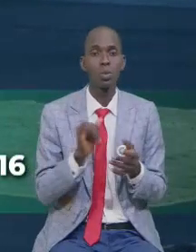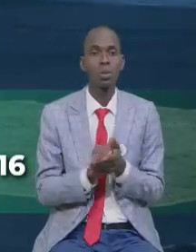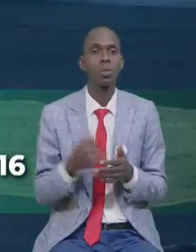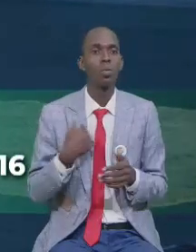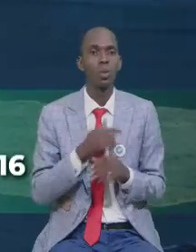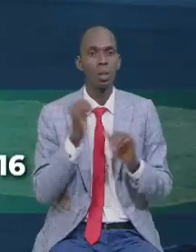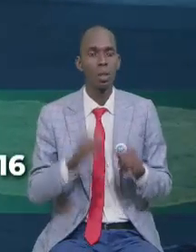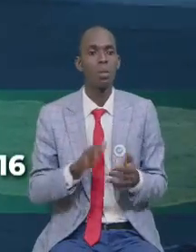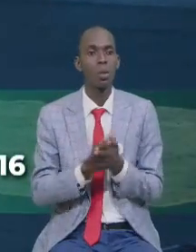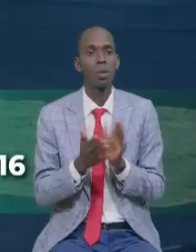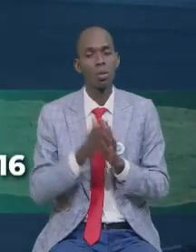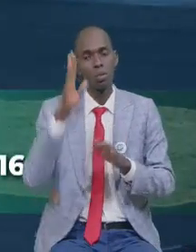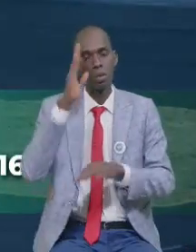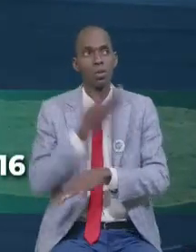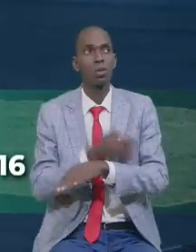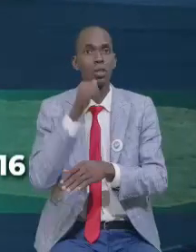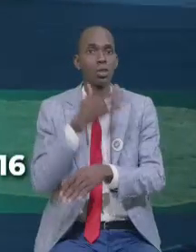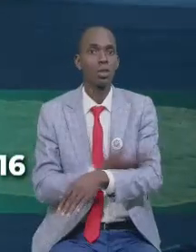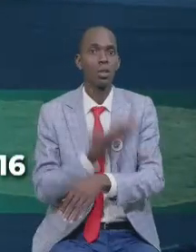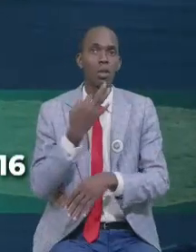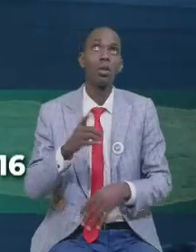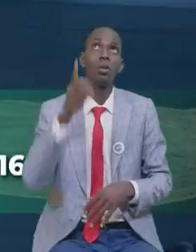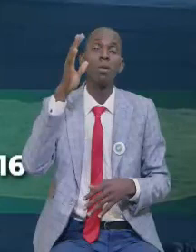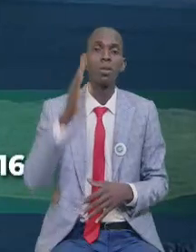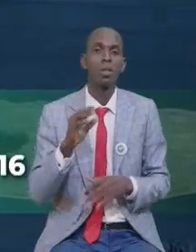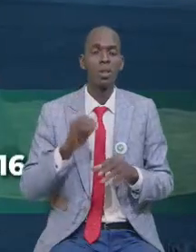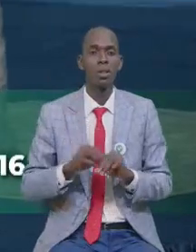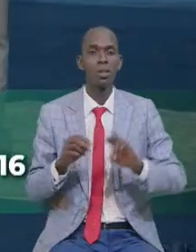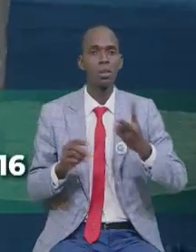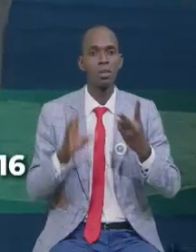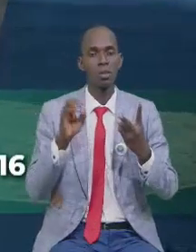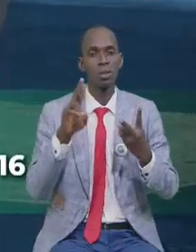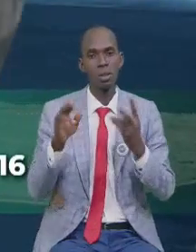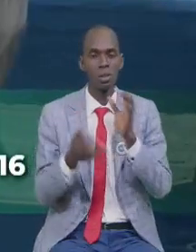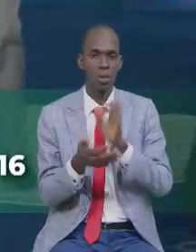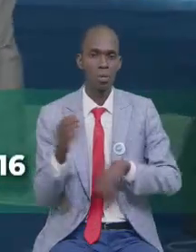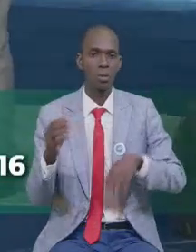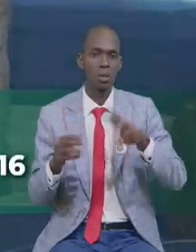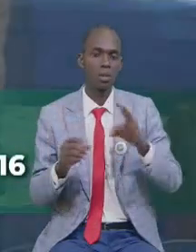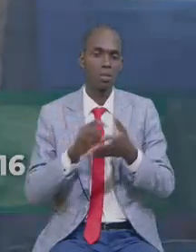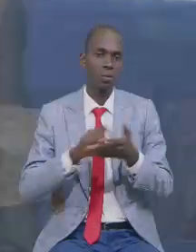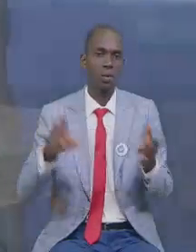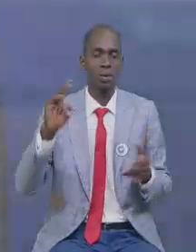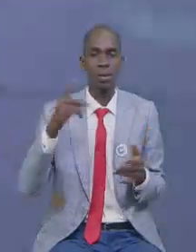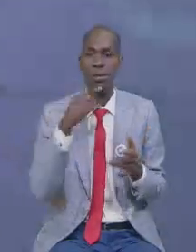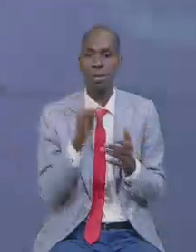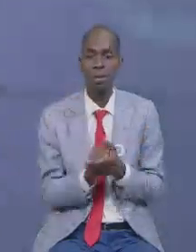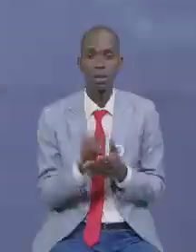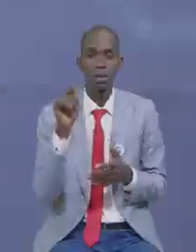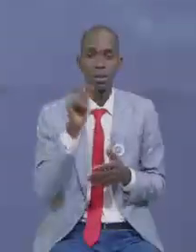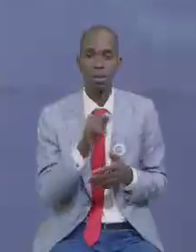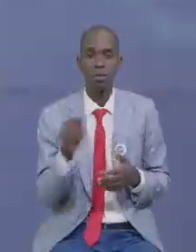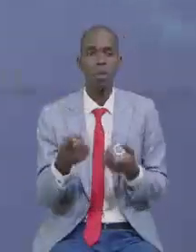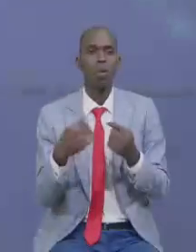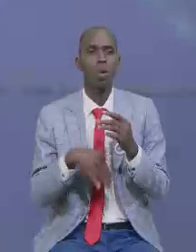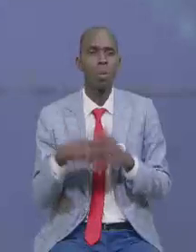the daughters of God. 2 Corinthians chapter 6 verse 17, it says, wherefore come out from